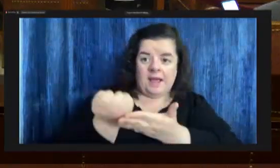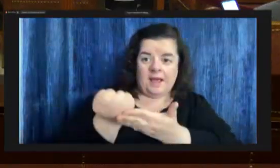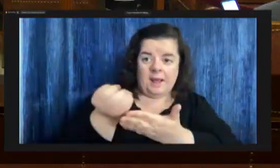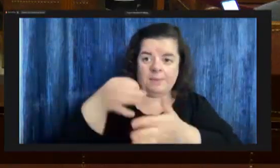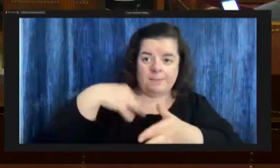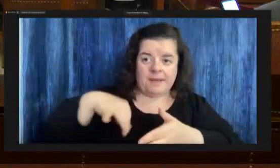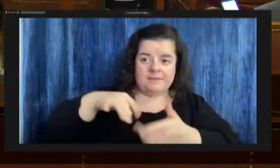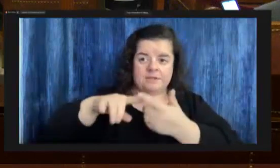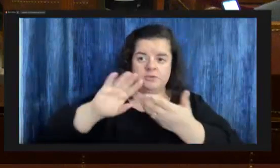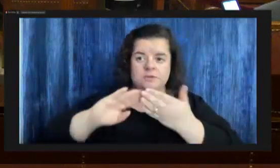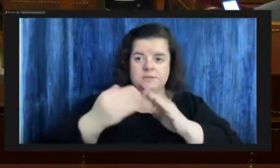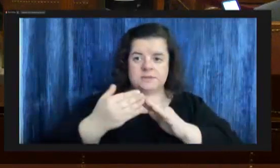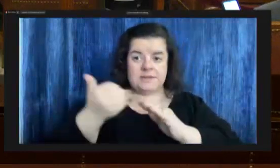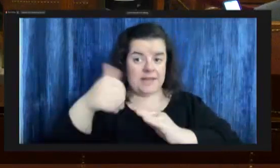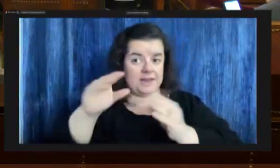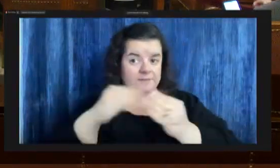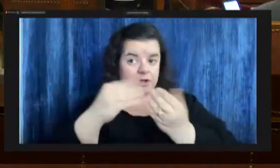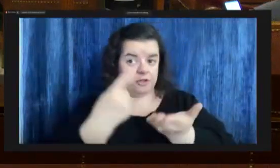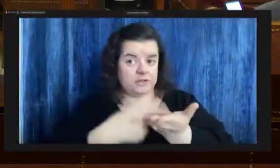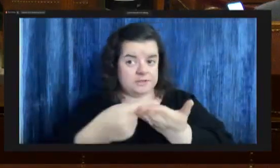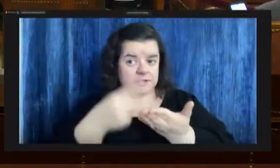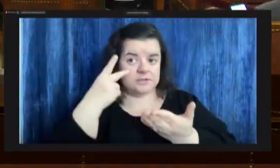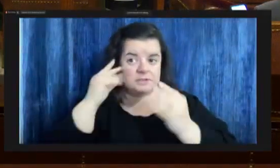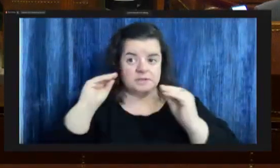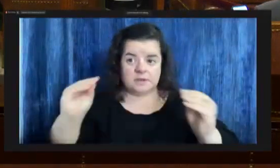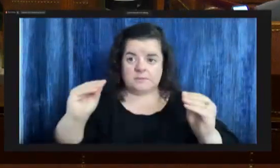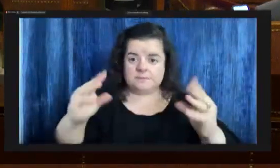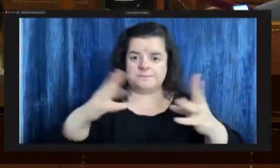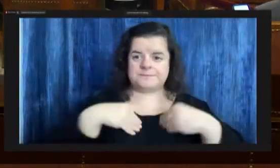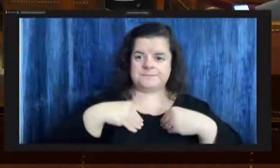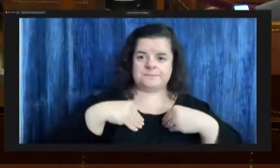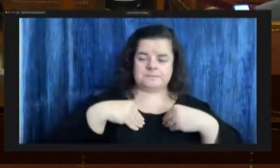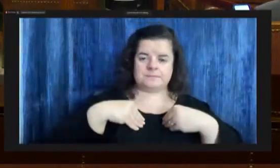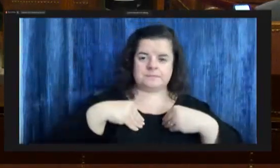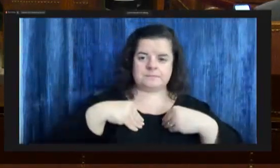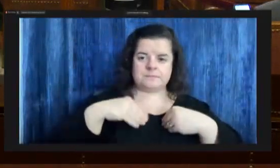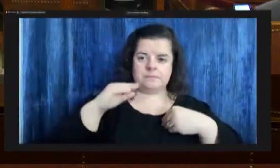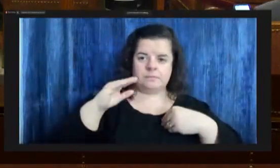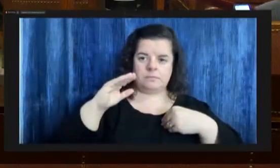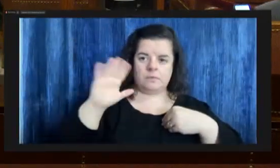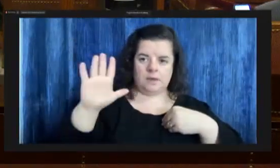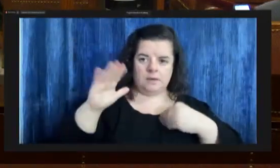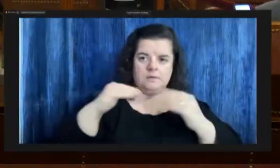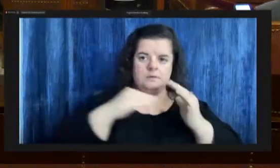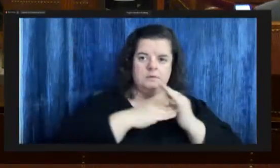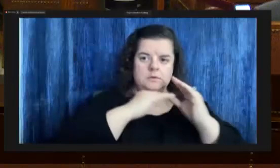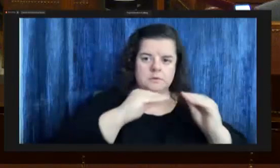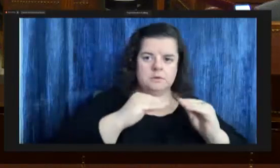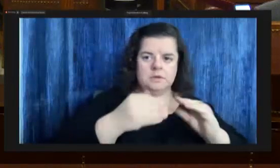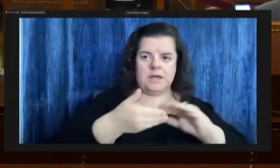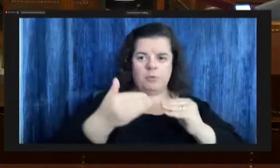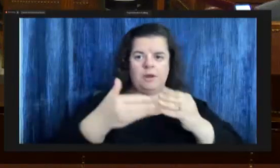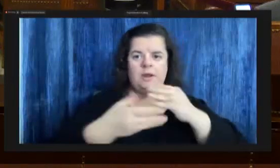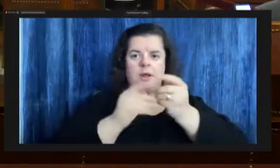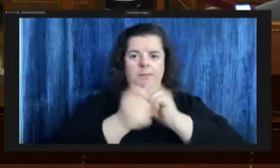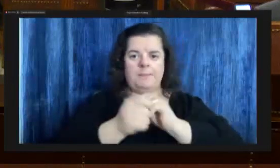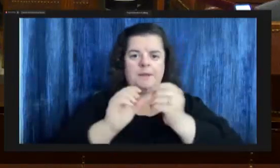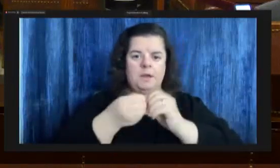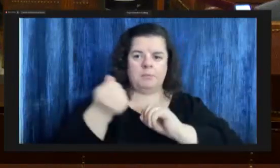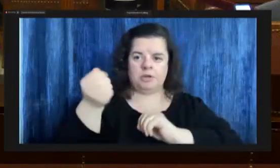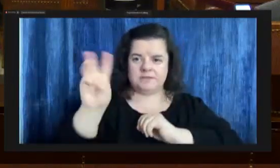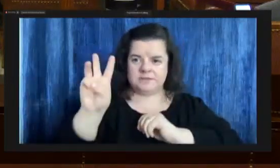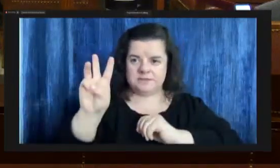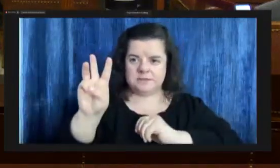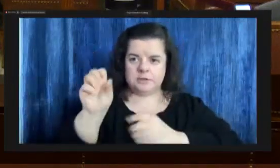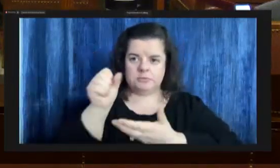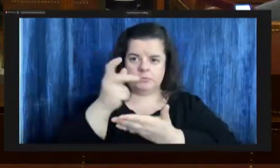further discussion? Seeing none, all those in favor say aye. Aye. Any opposed? Operating amendment number 16 has been